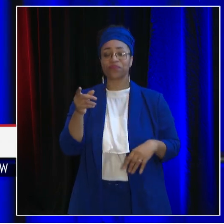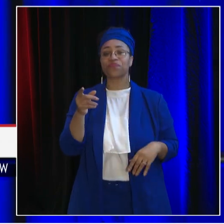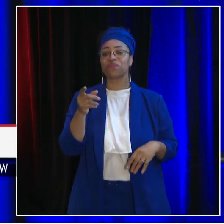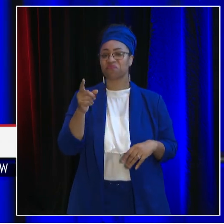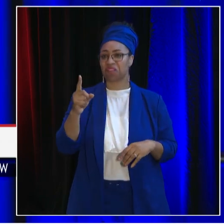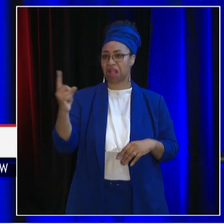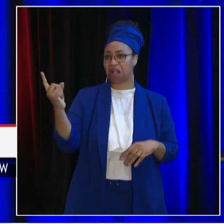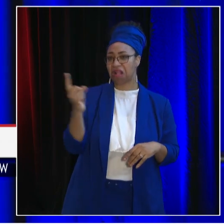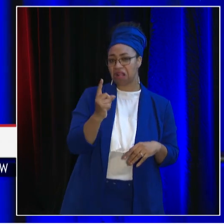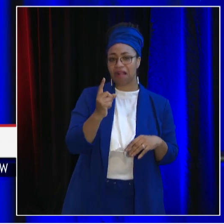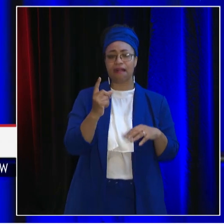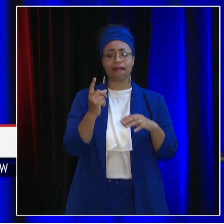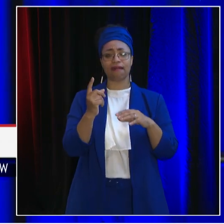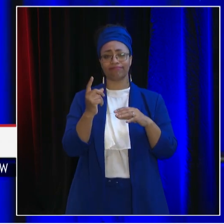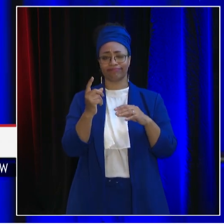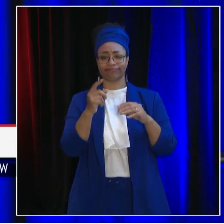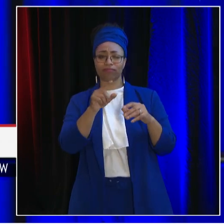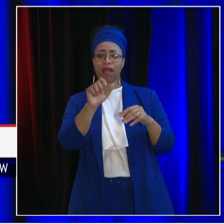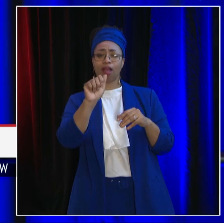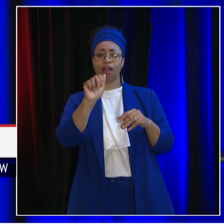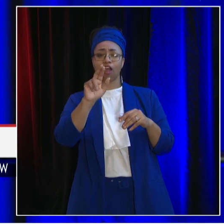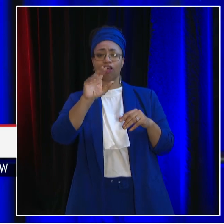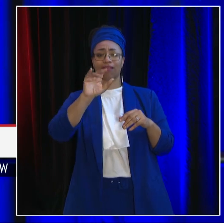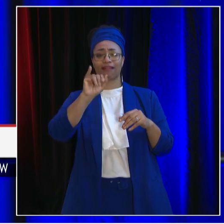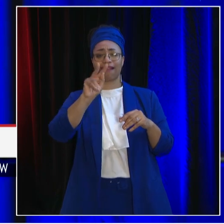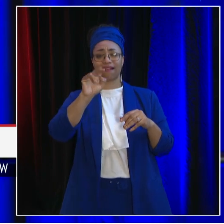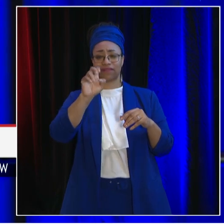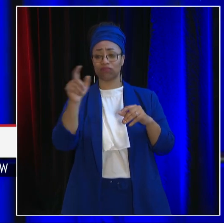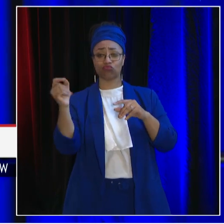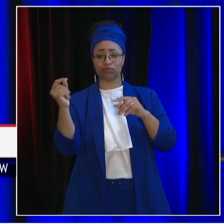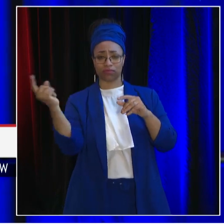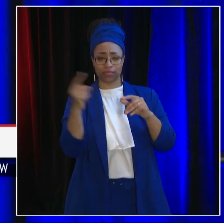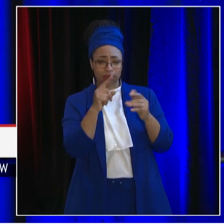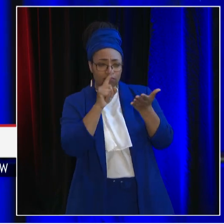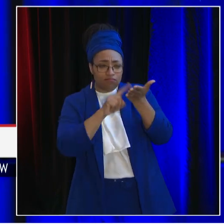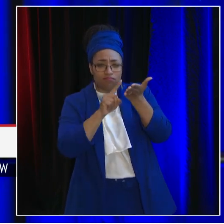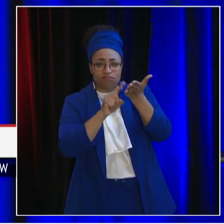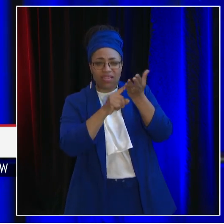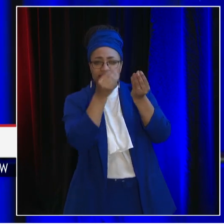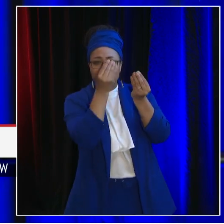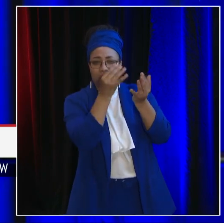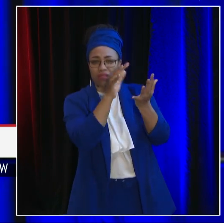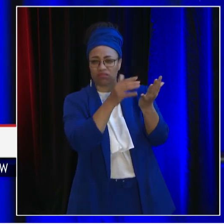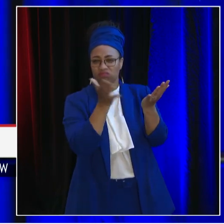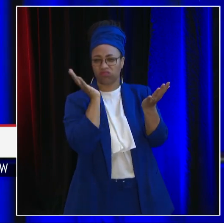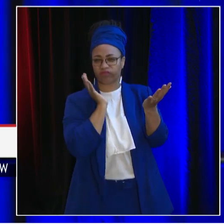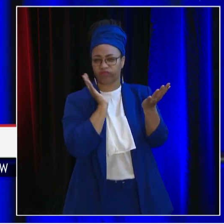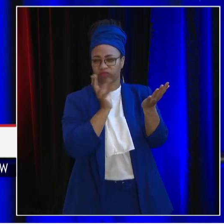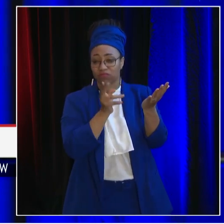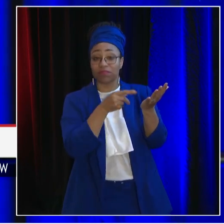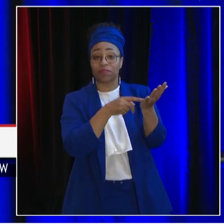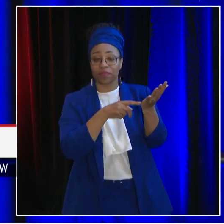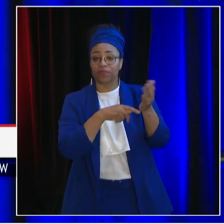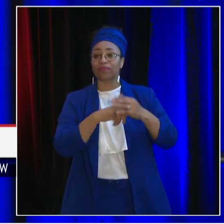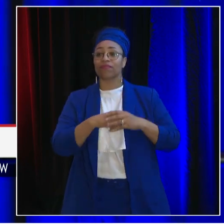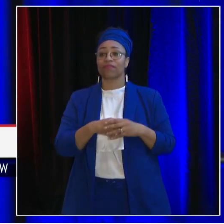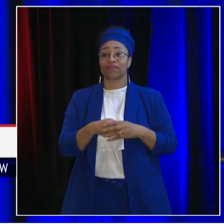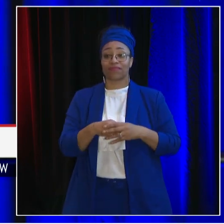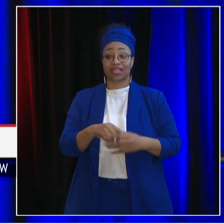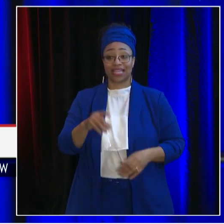a Washingtonian named Gabriel Coakley. In the years before the